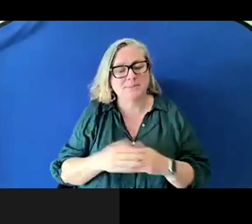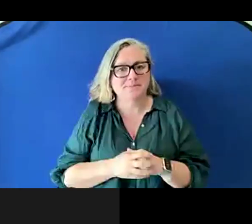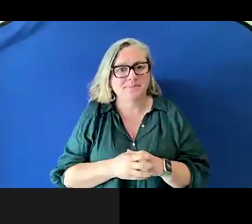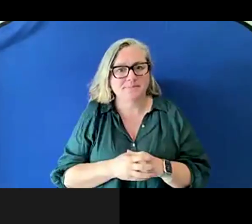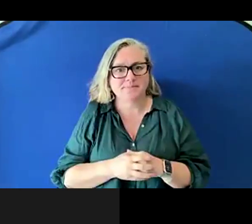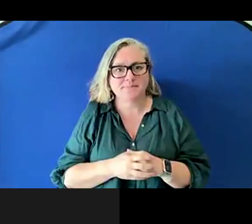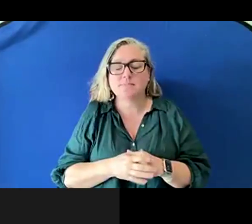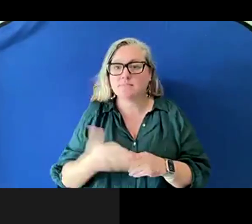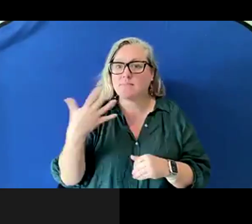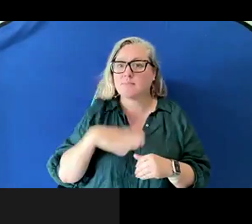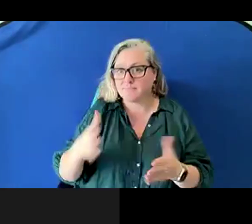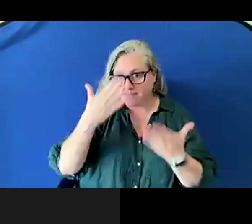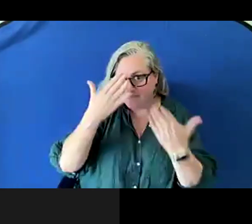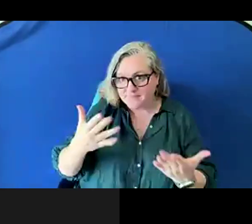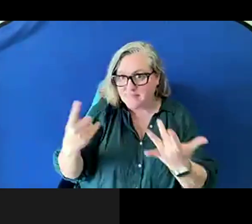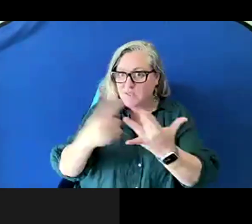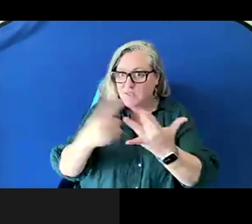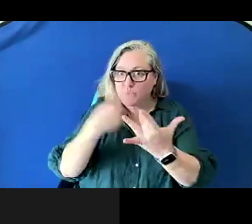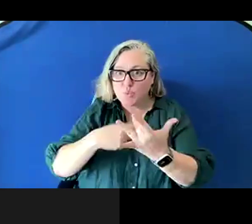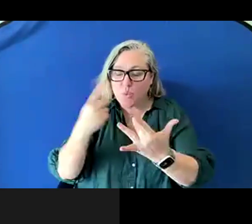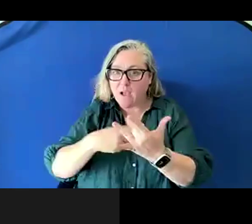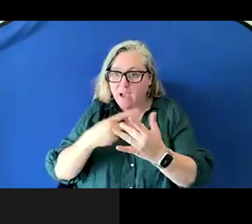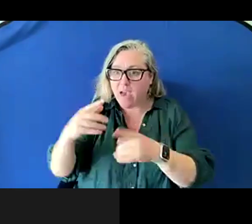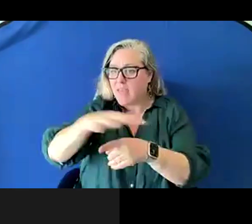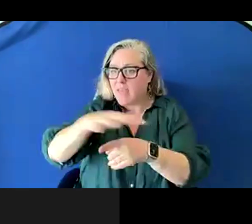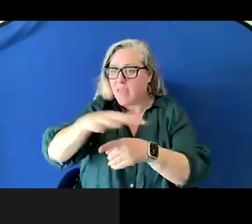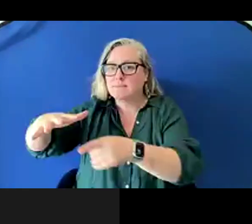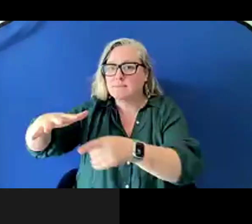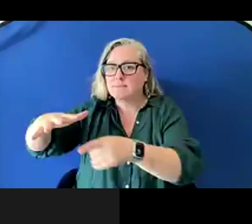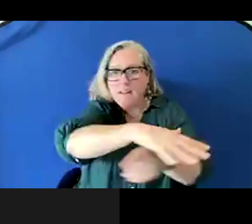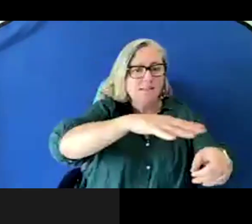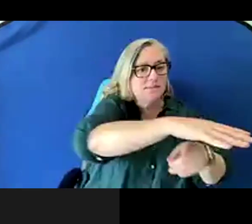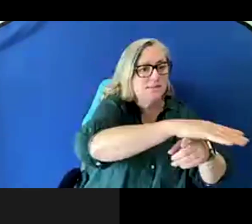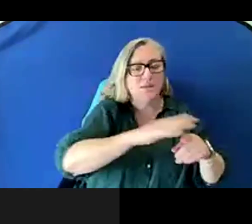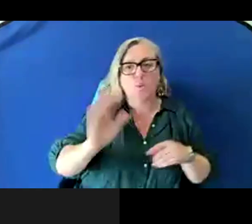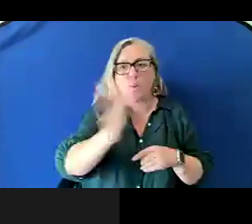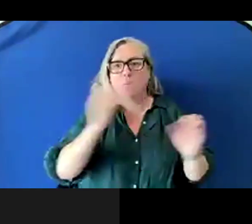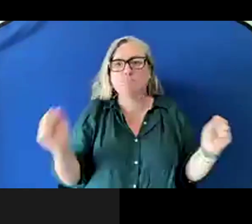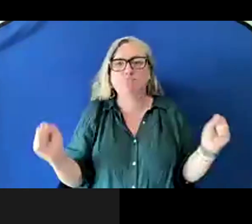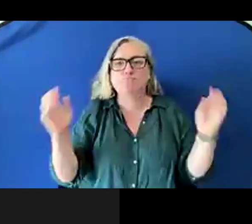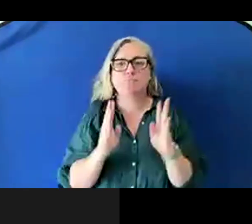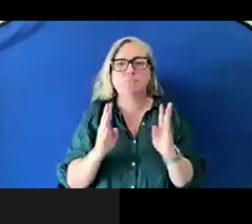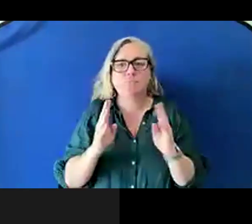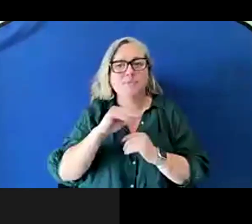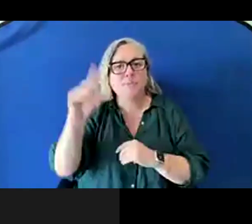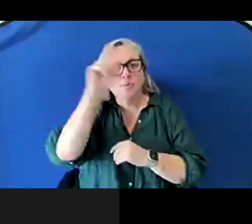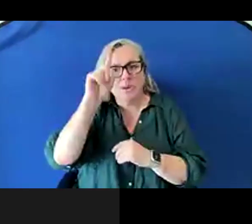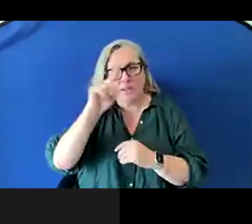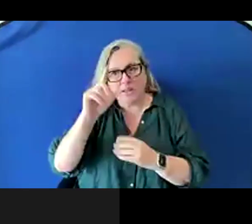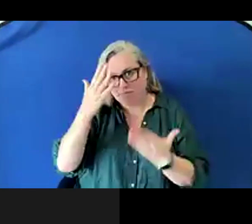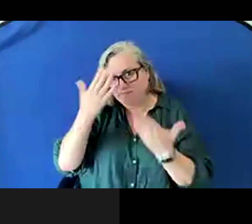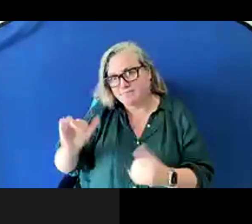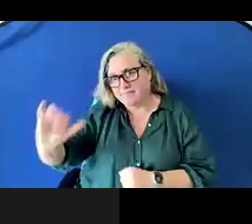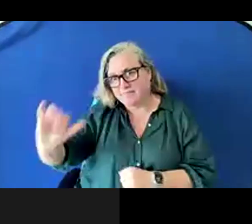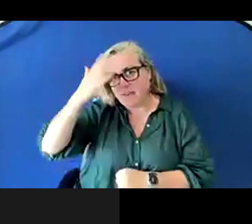also extend those respects to other traditional lands across the country that you're all calling in from today, and pay our respects to their elders, past and